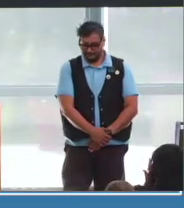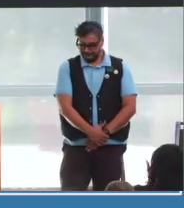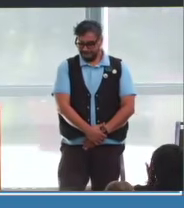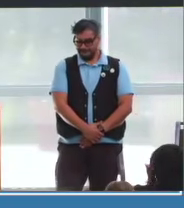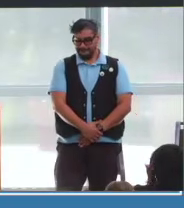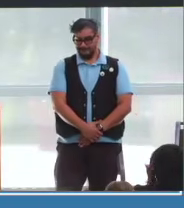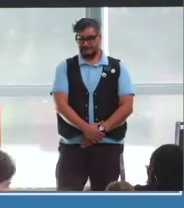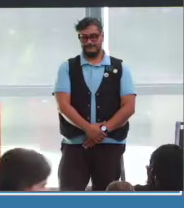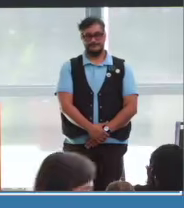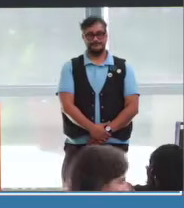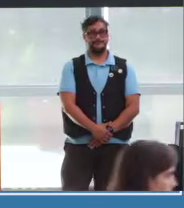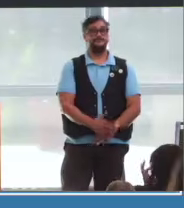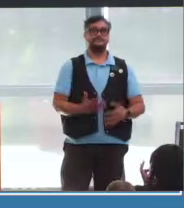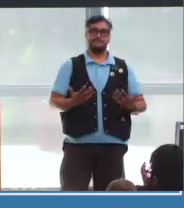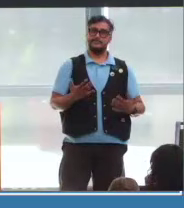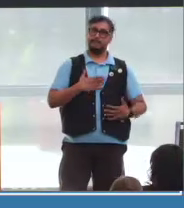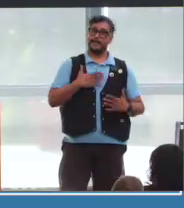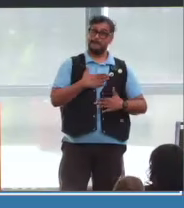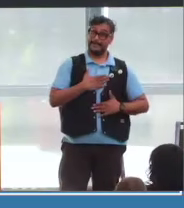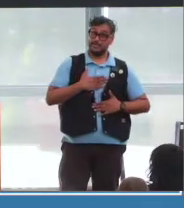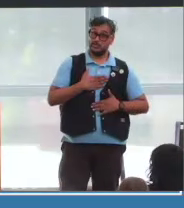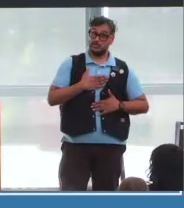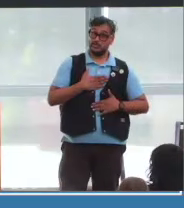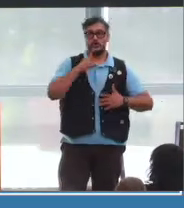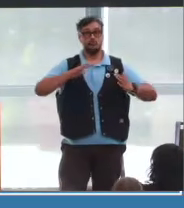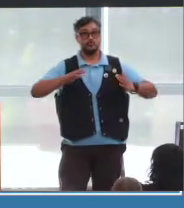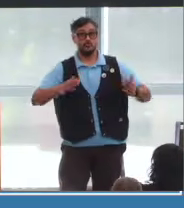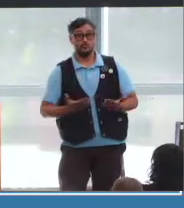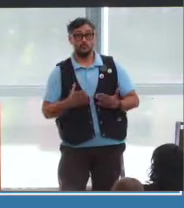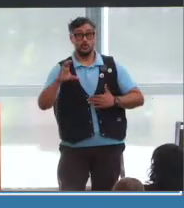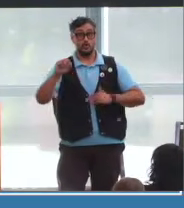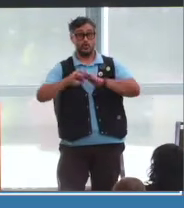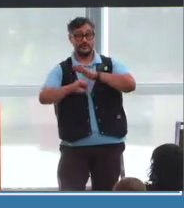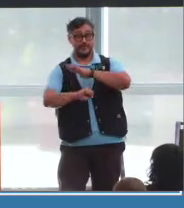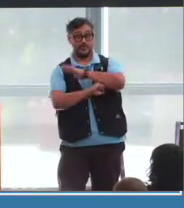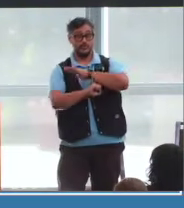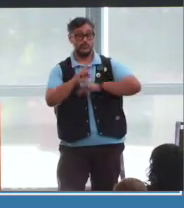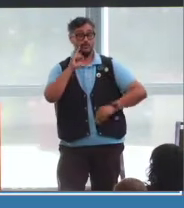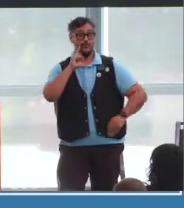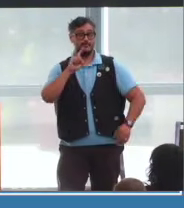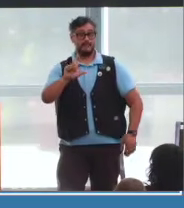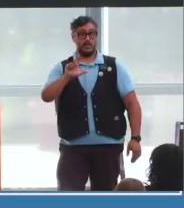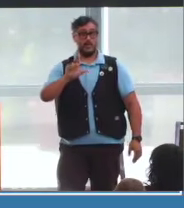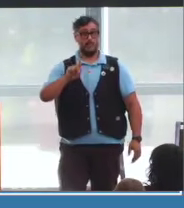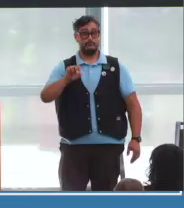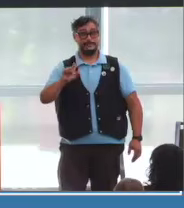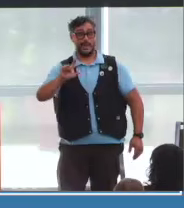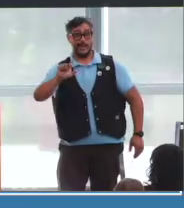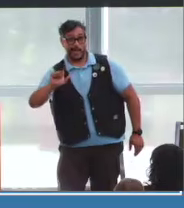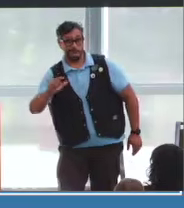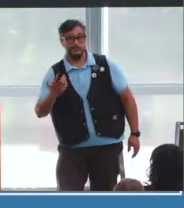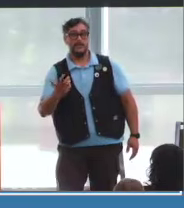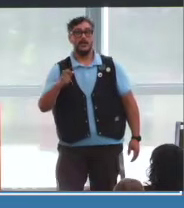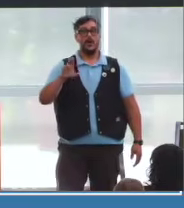Okay, it is my pleasure to introduce one of the co-founders of Lupus LA, a world-renowned